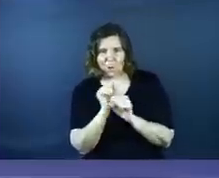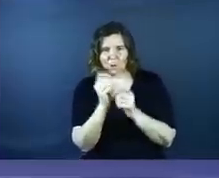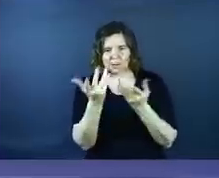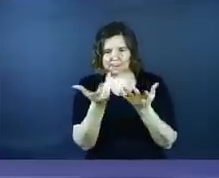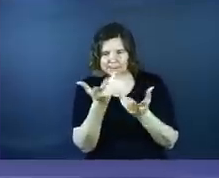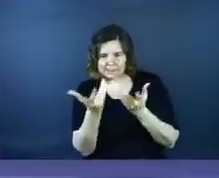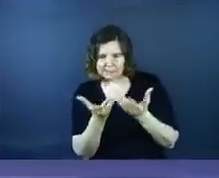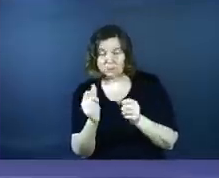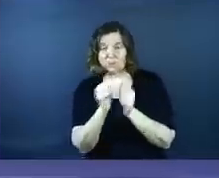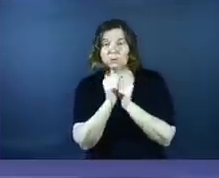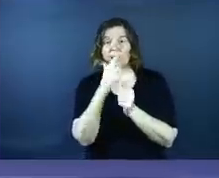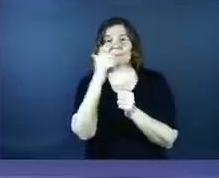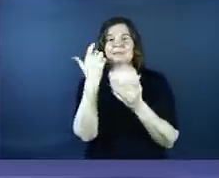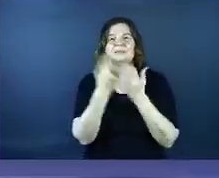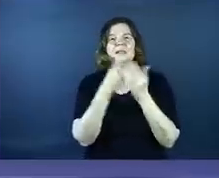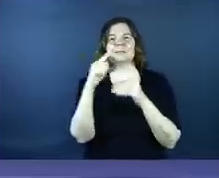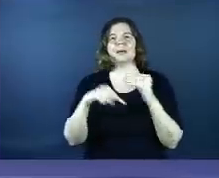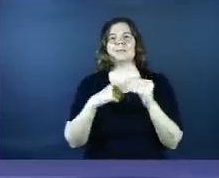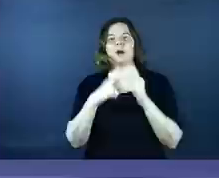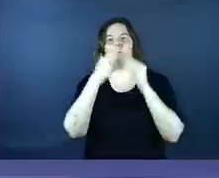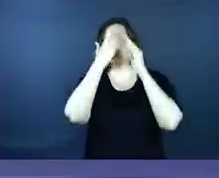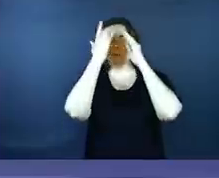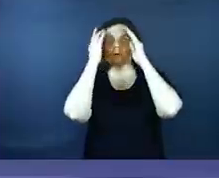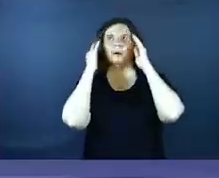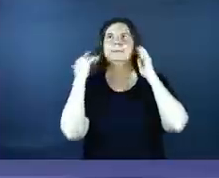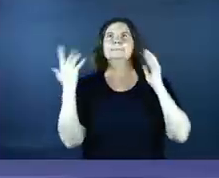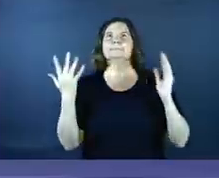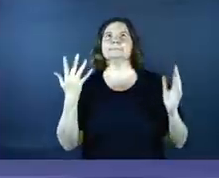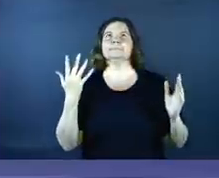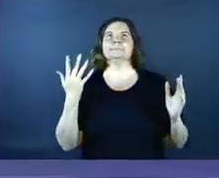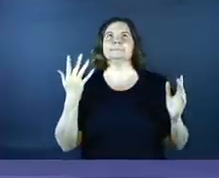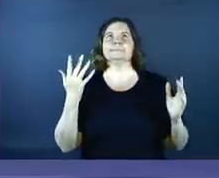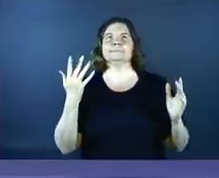stuff together, because there's something about